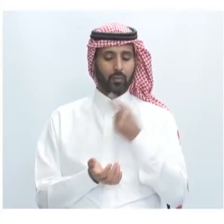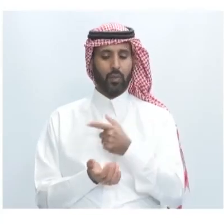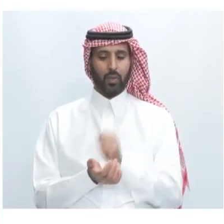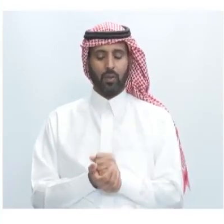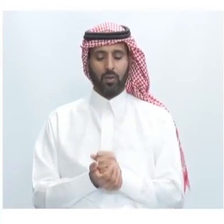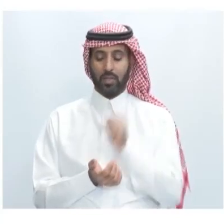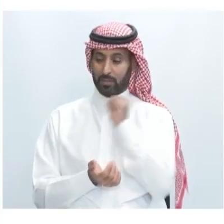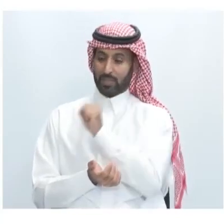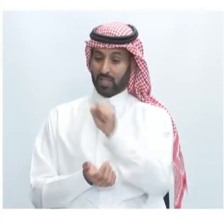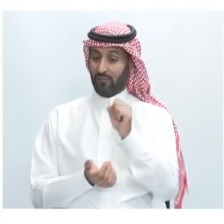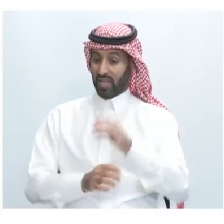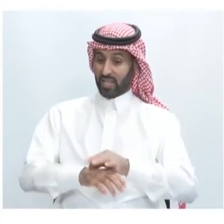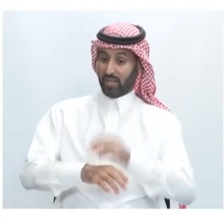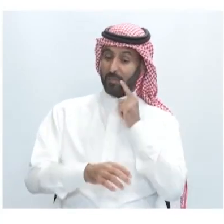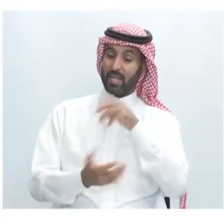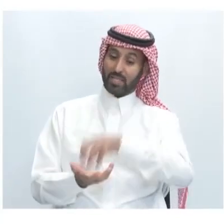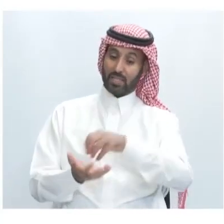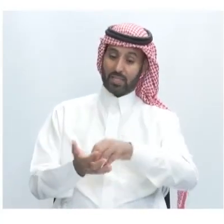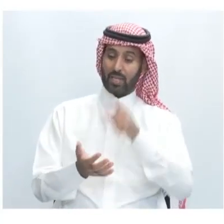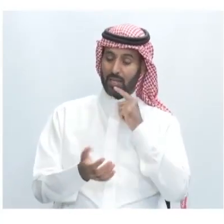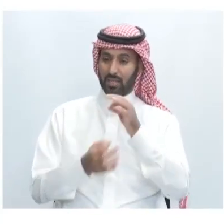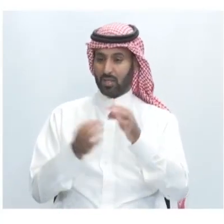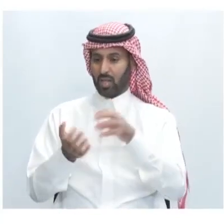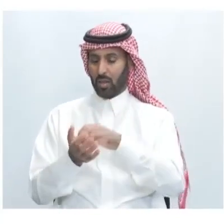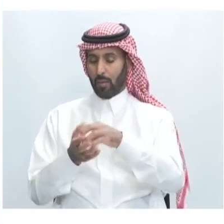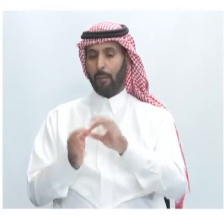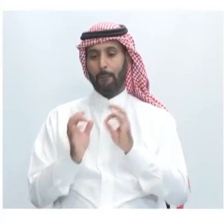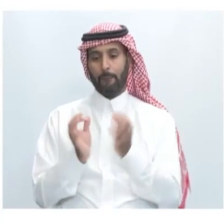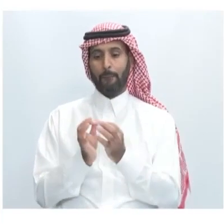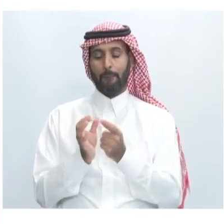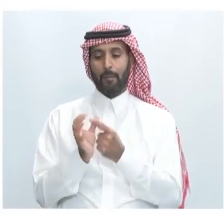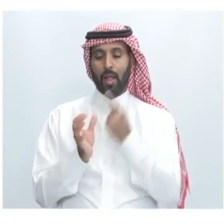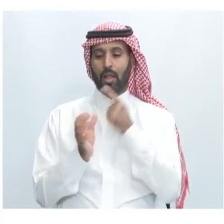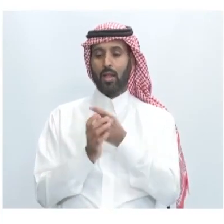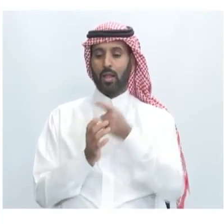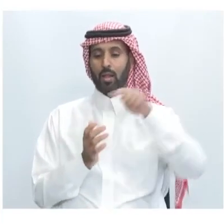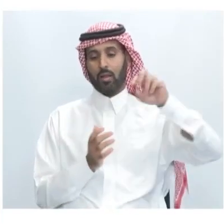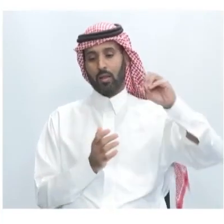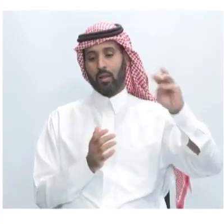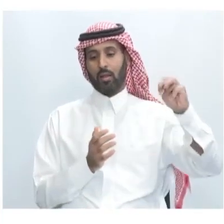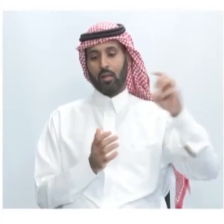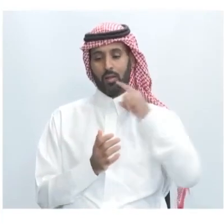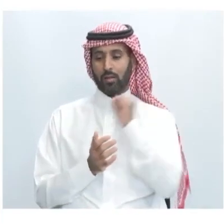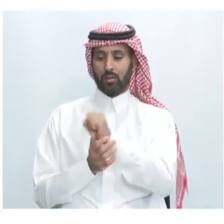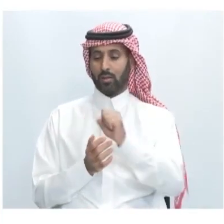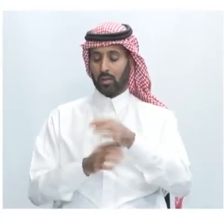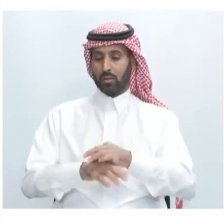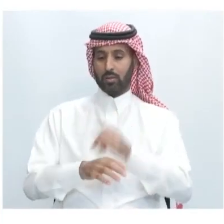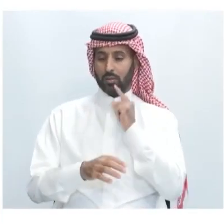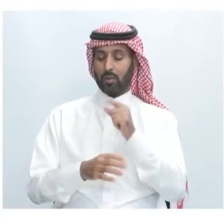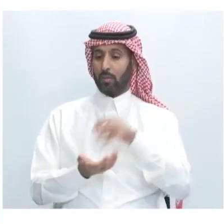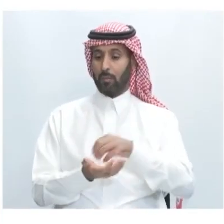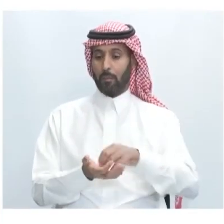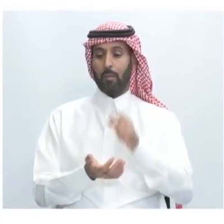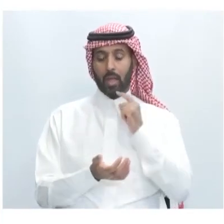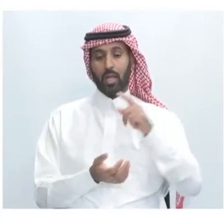Proper nouns, specific people, places, and organizations. Tom, this is a name of a specific people. Places